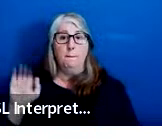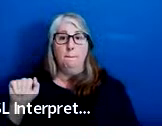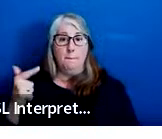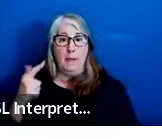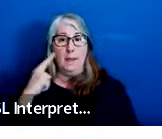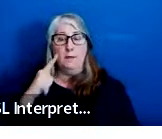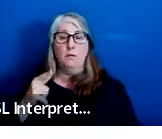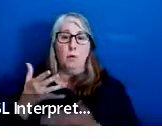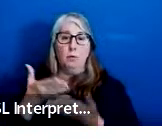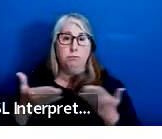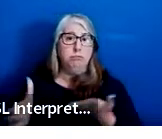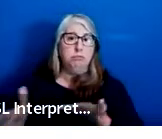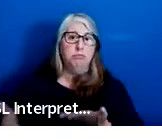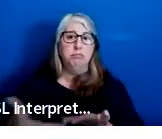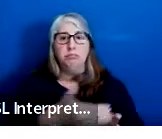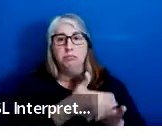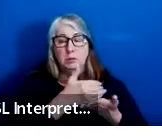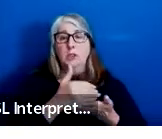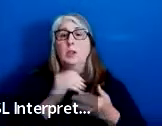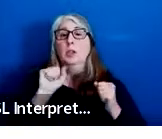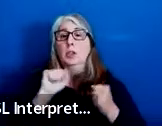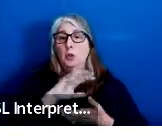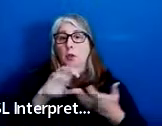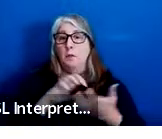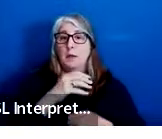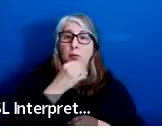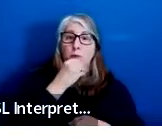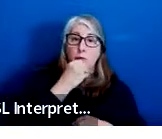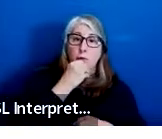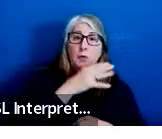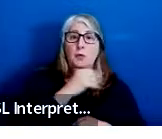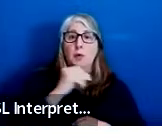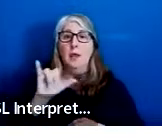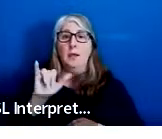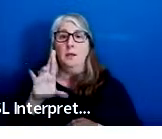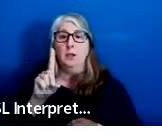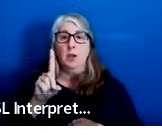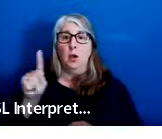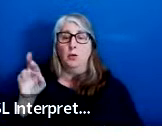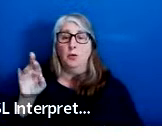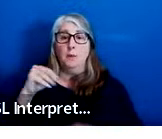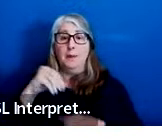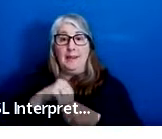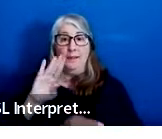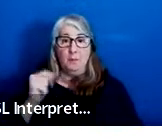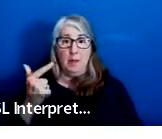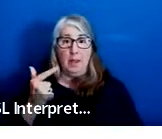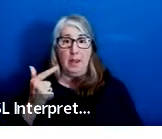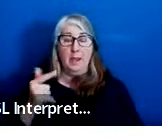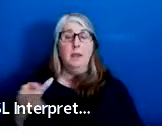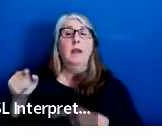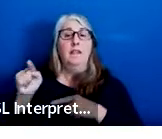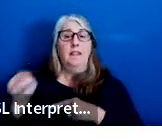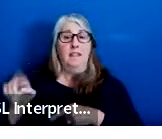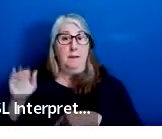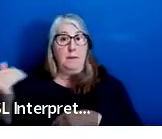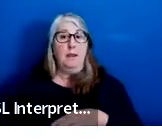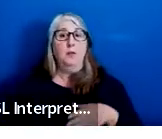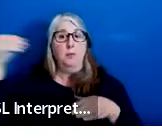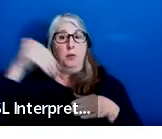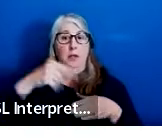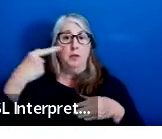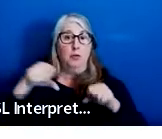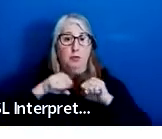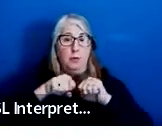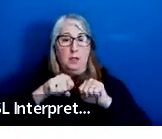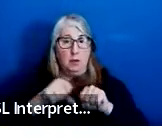your materials in, you can mix food and yard trim in the bag and place the bag in your cart, but you cannot